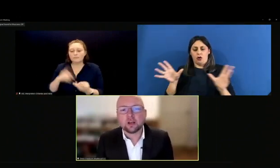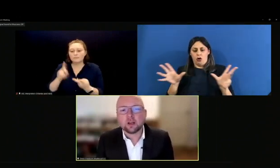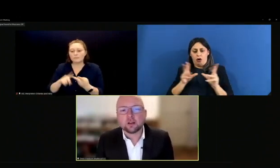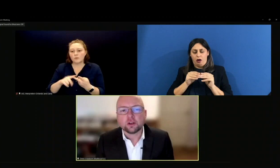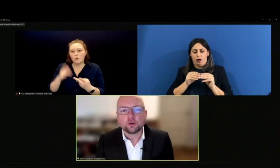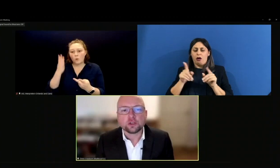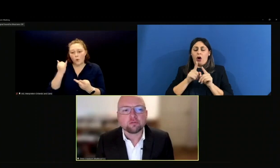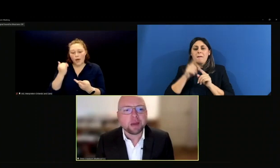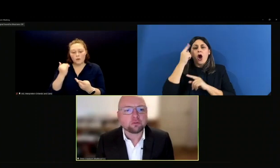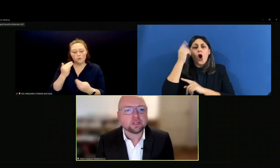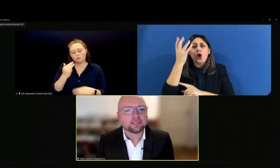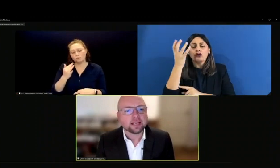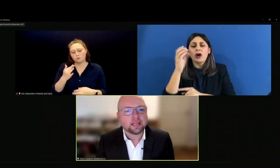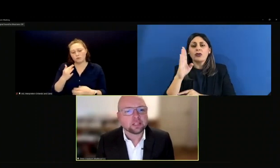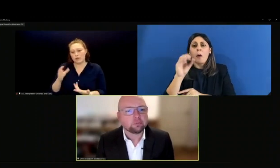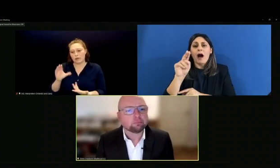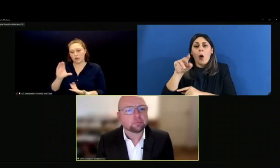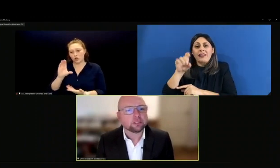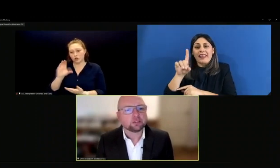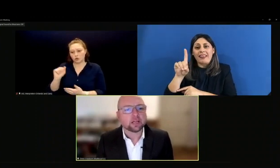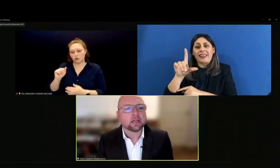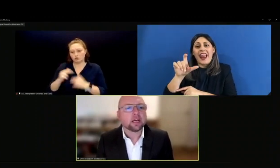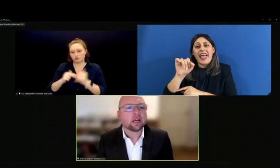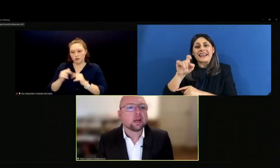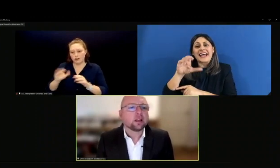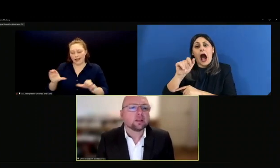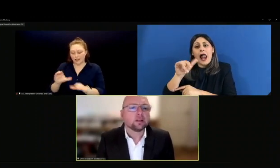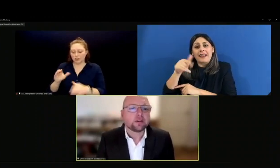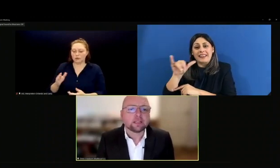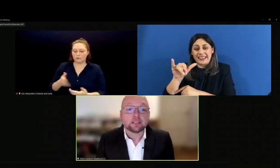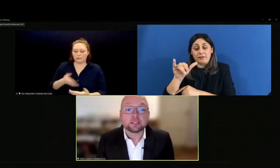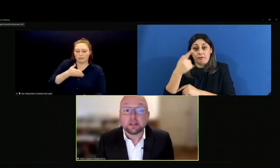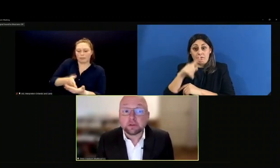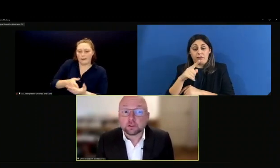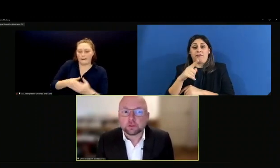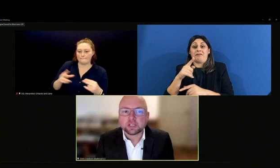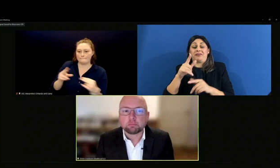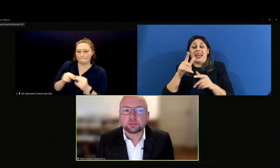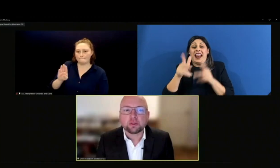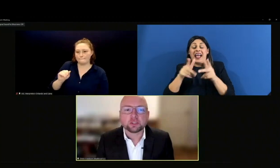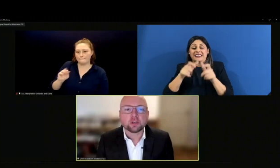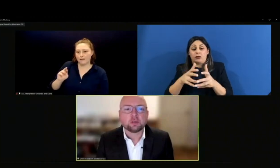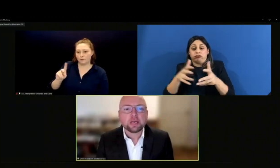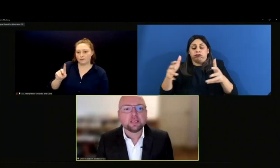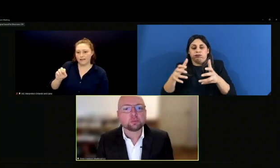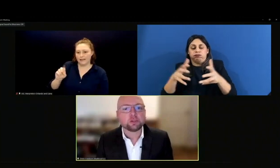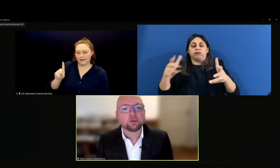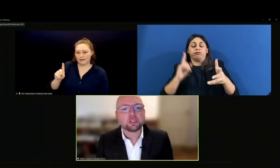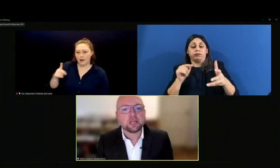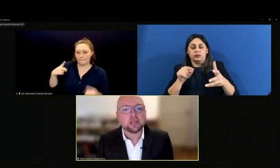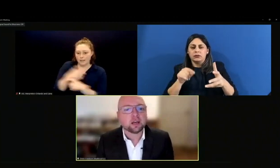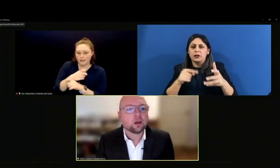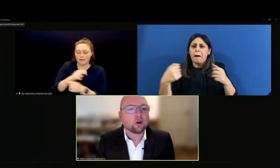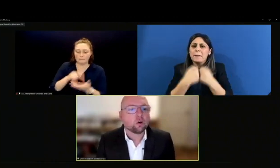against the notion of bounded lexicality, as you say? The fact that it is difficult to establish whether a sign means what